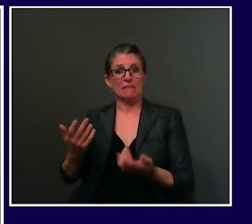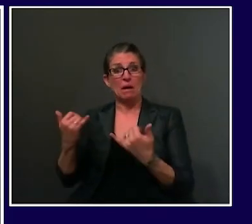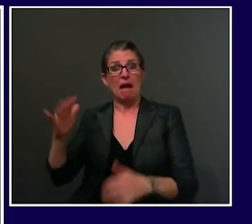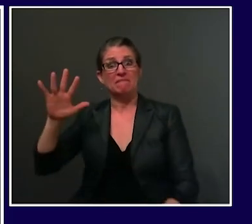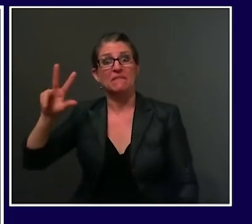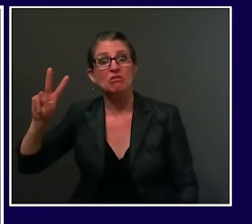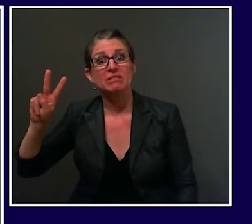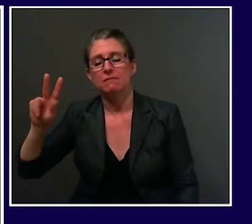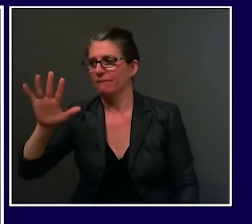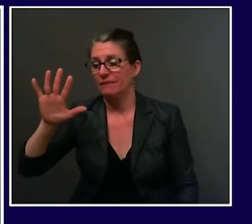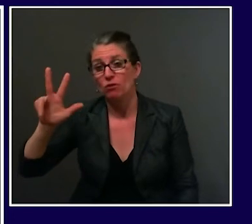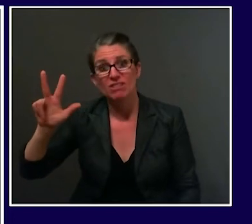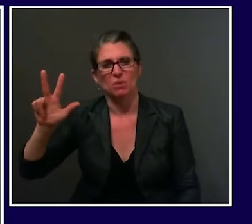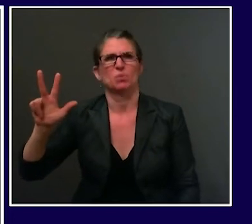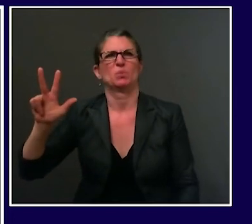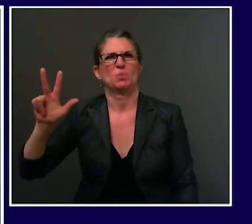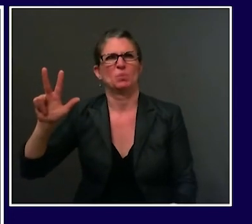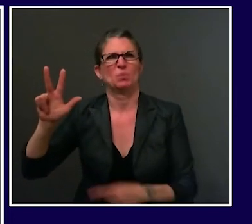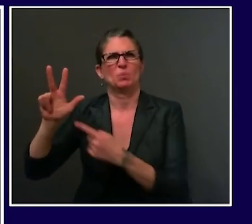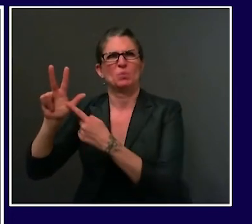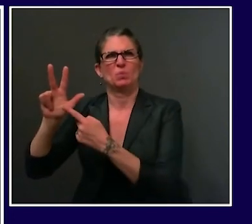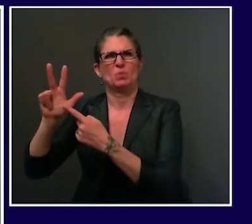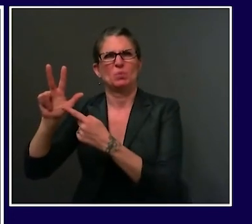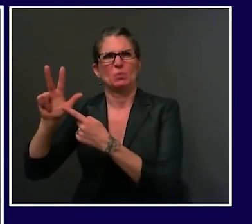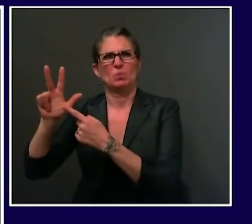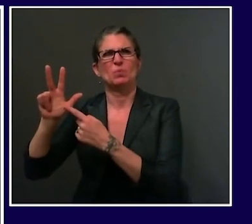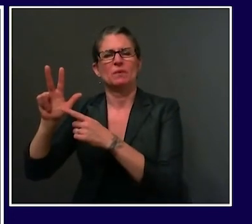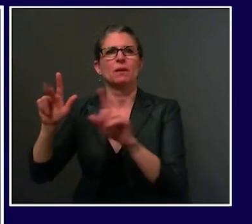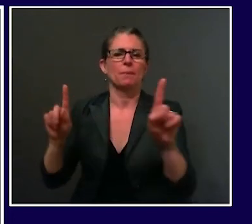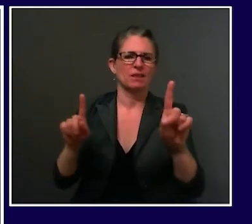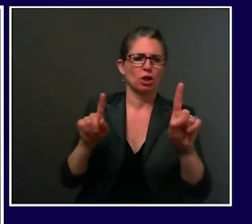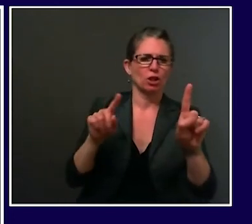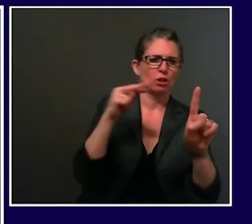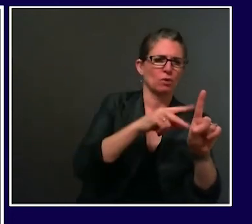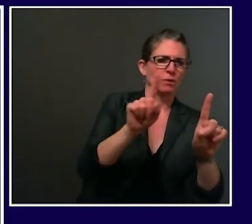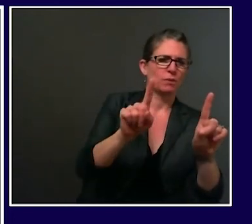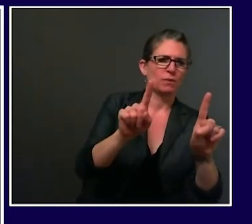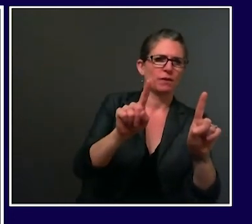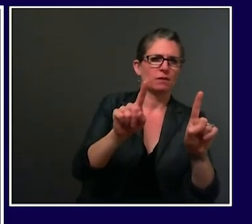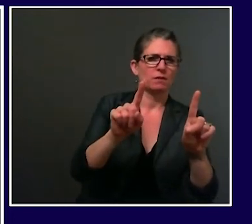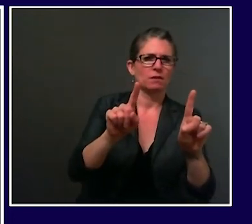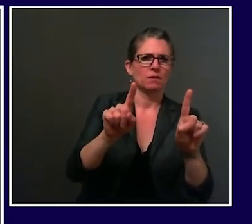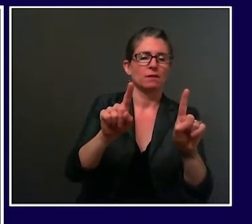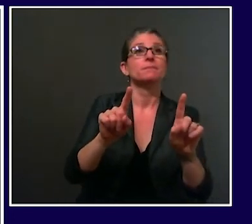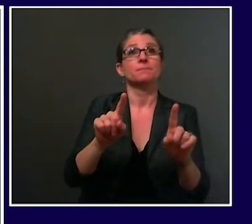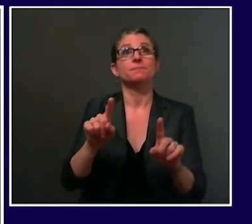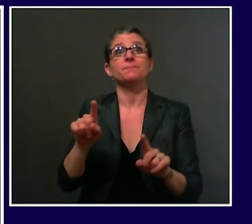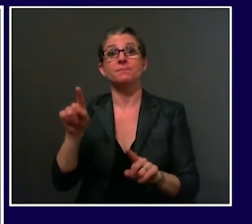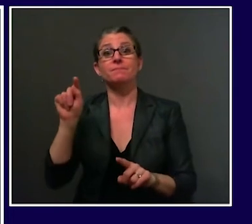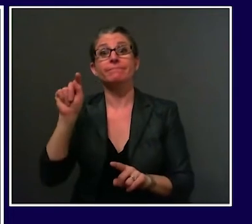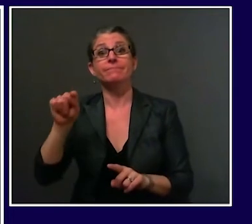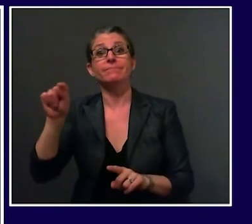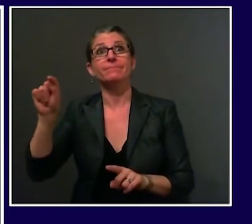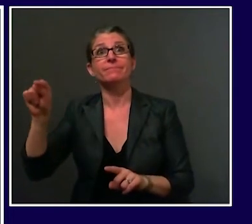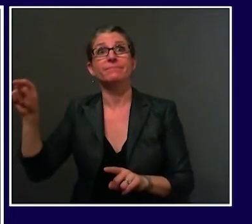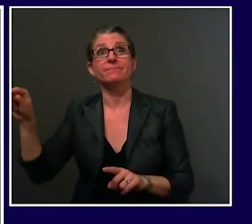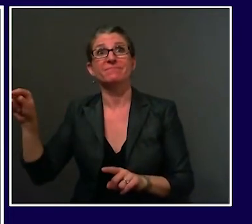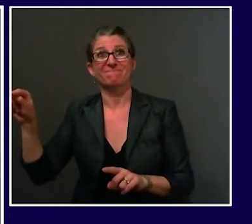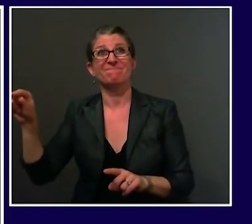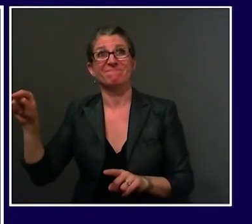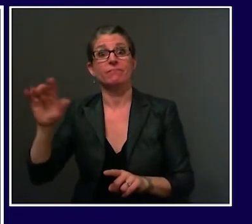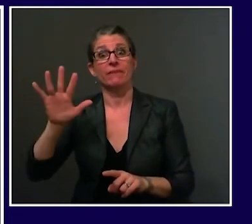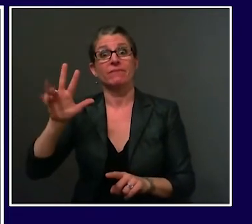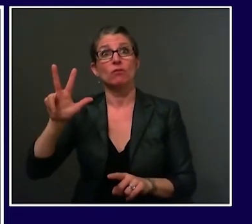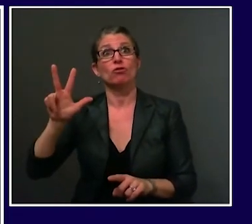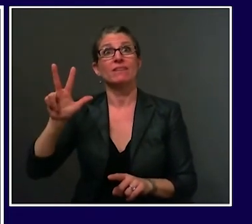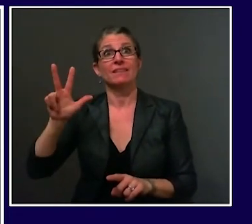number in just a second, a good number of those hospitalizations are in the 2 large hospitals in the Portland